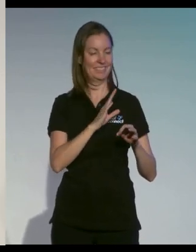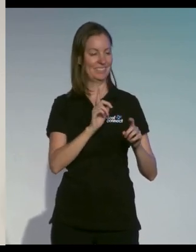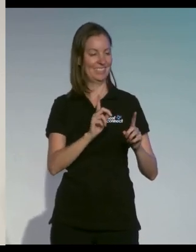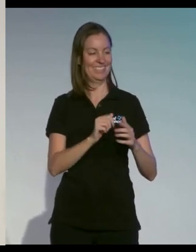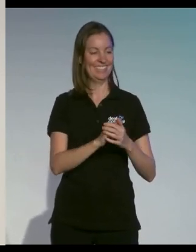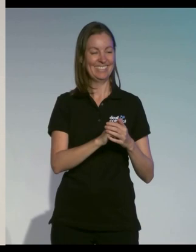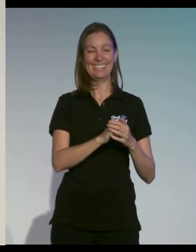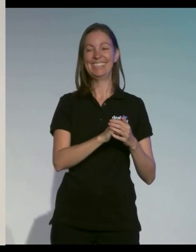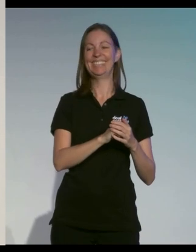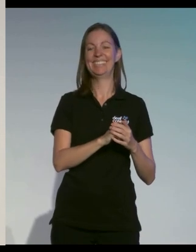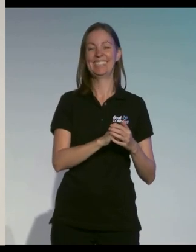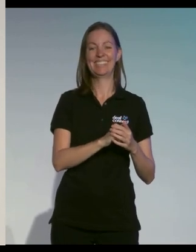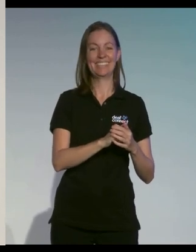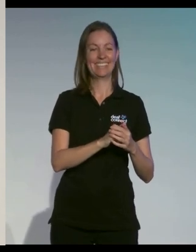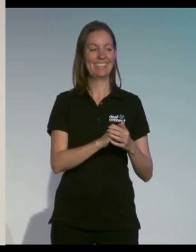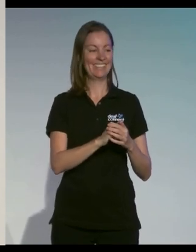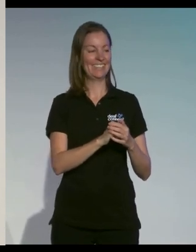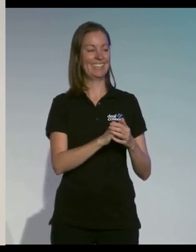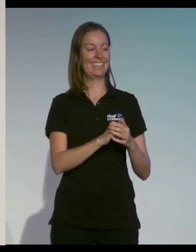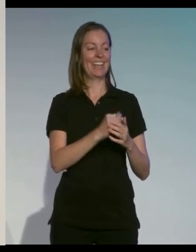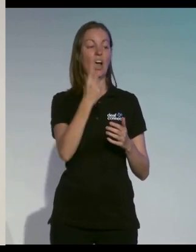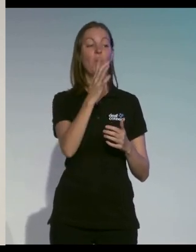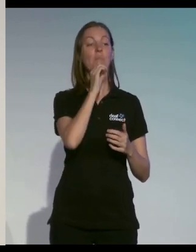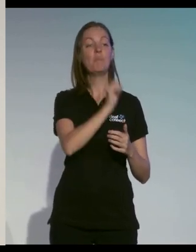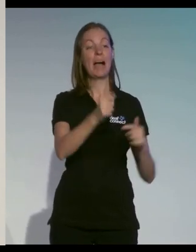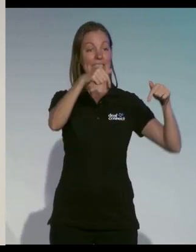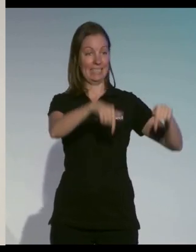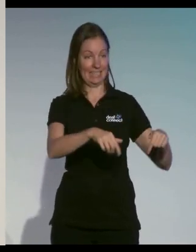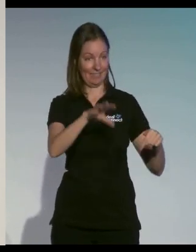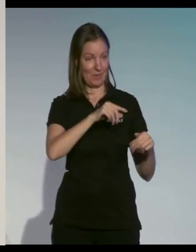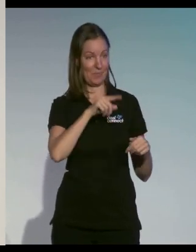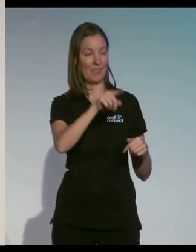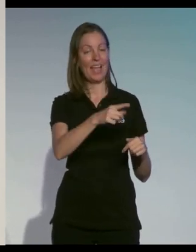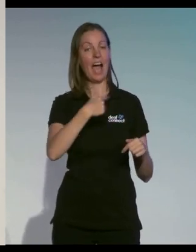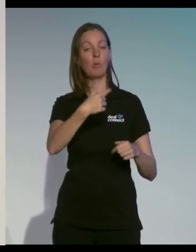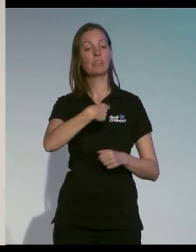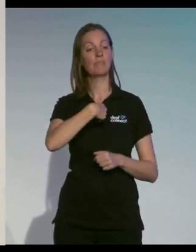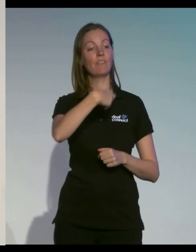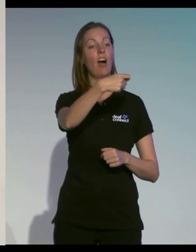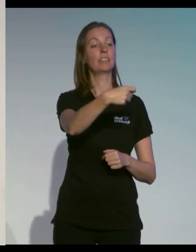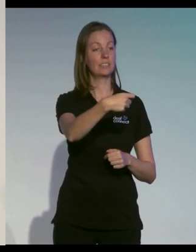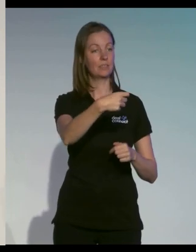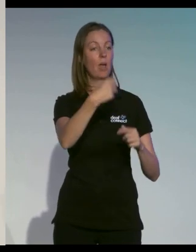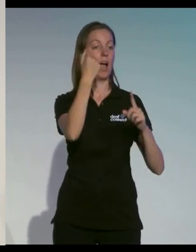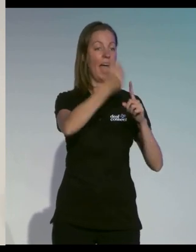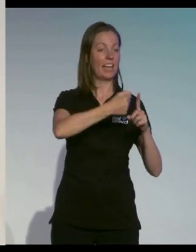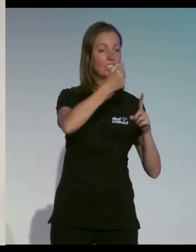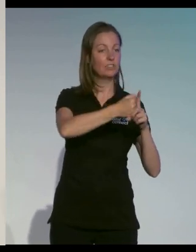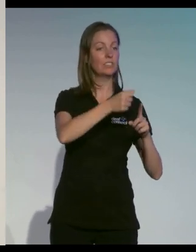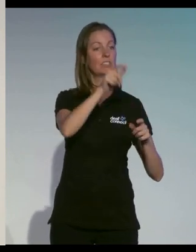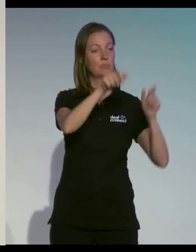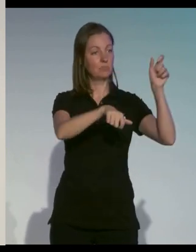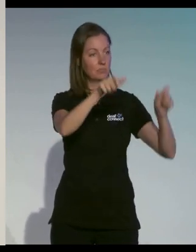him. Anyway, Edwin and I were invited by a fine civil society activist, straight